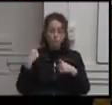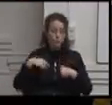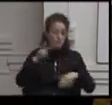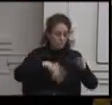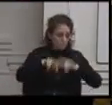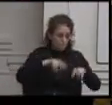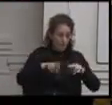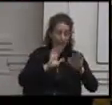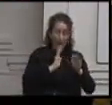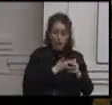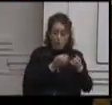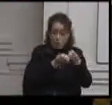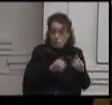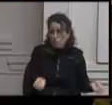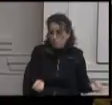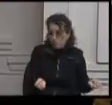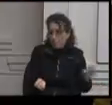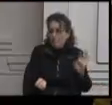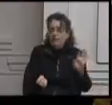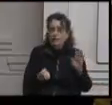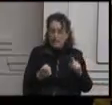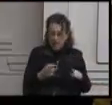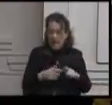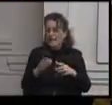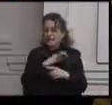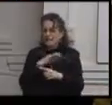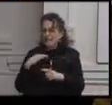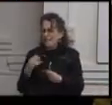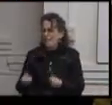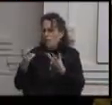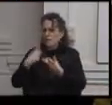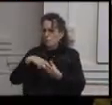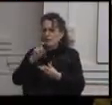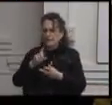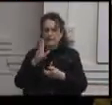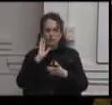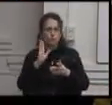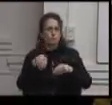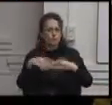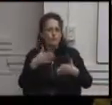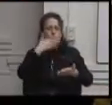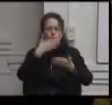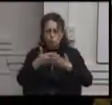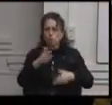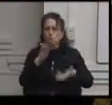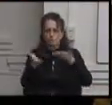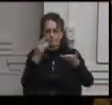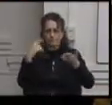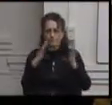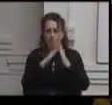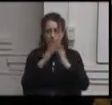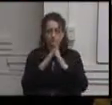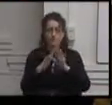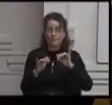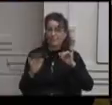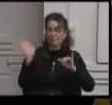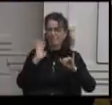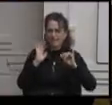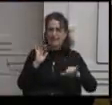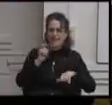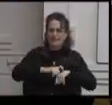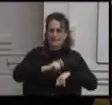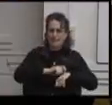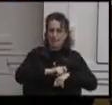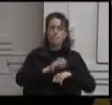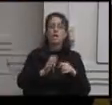the town of Brattleboro to provide adequate services to the town. At the time, we had 5 engines, and your